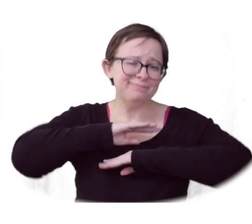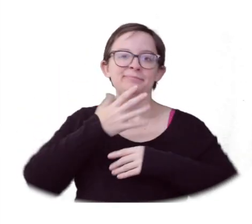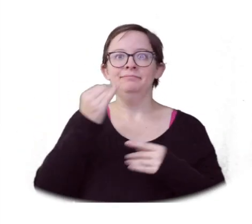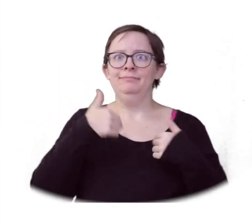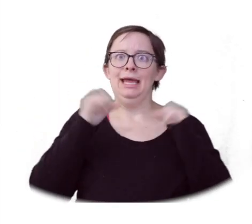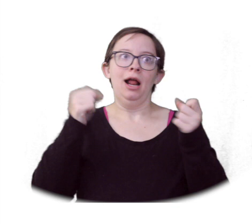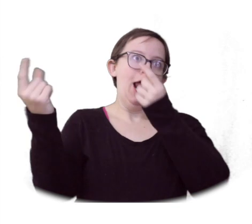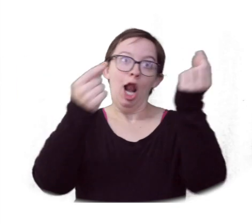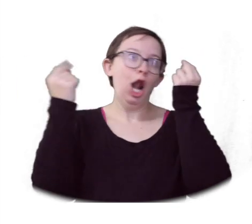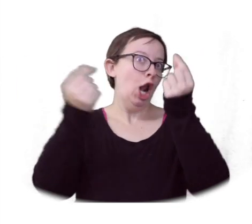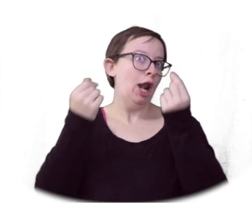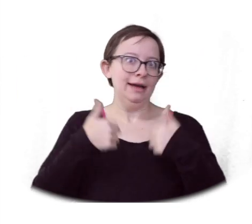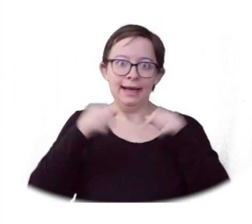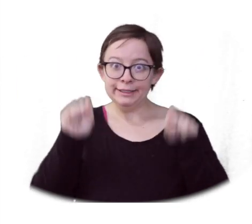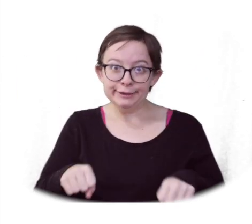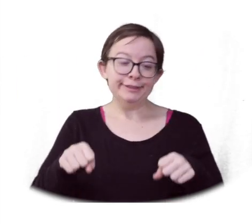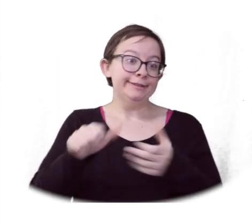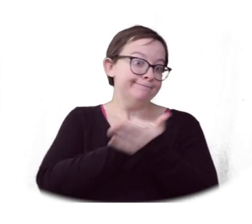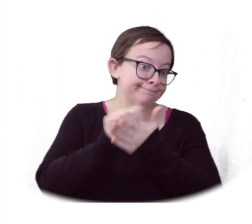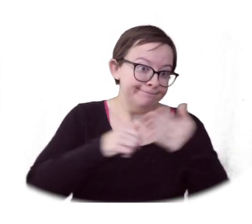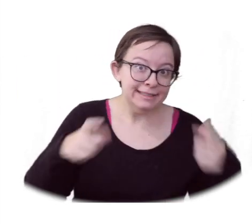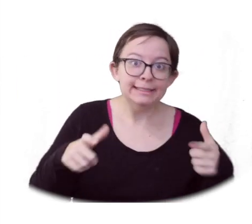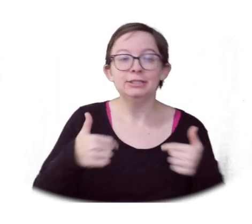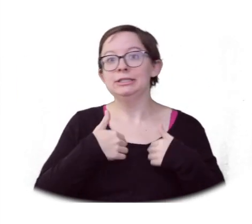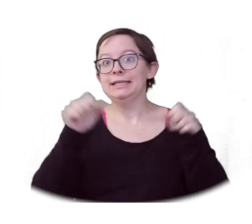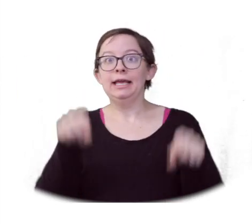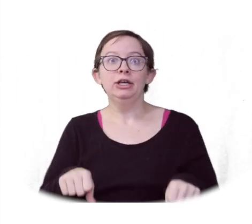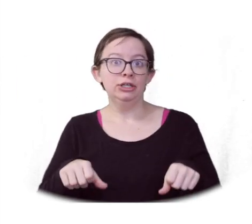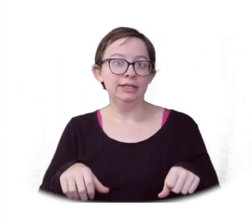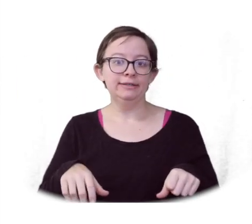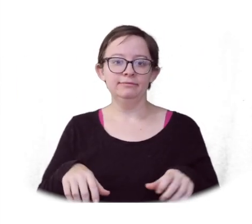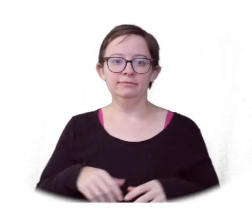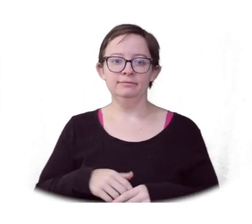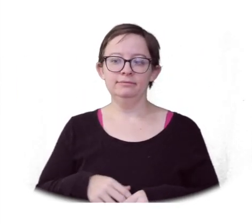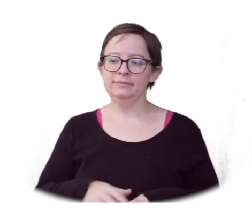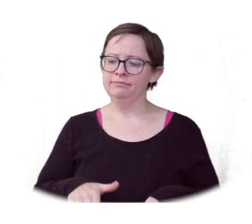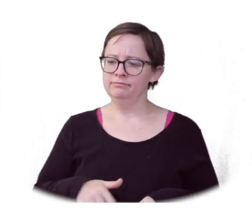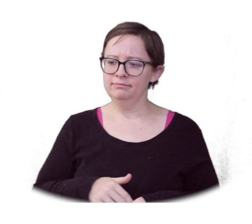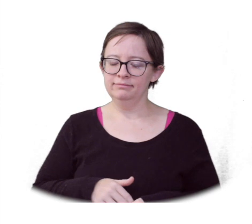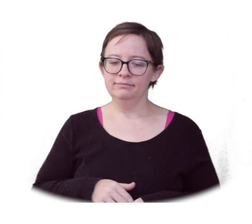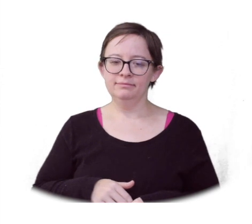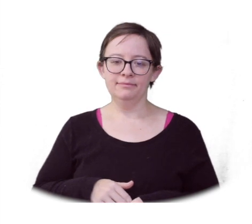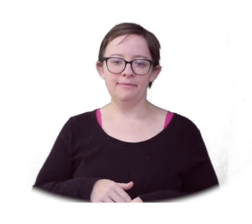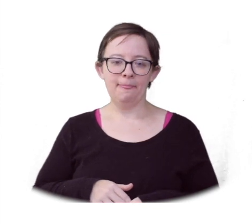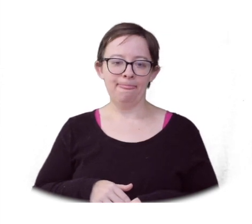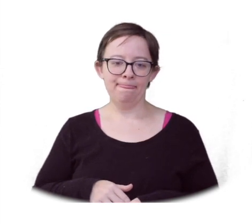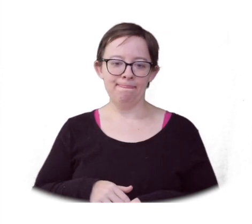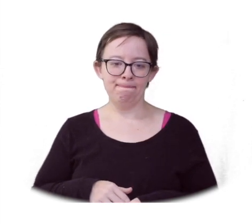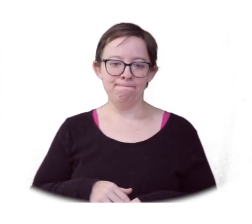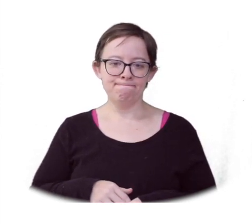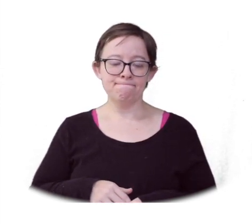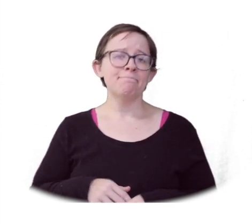happy, and it allowed me to do everything. I could do the dishes. I could do... Hey, stop.